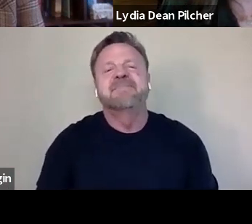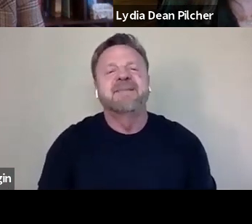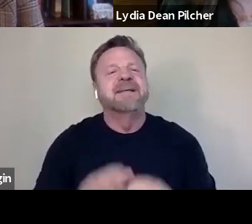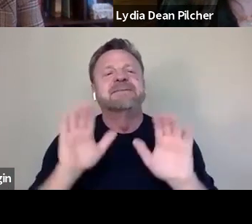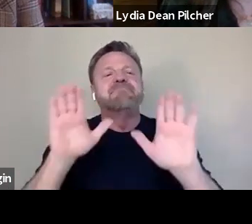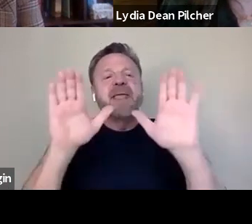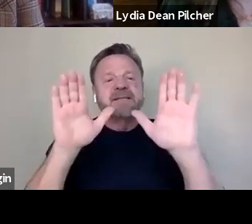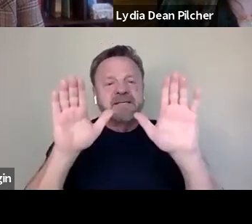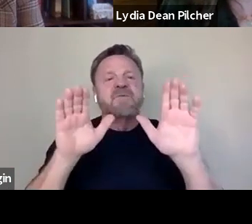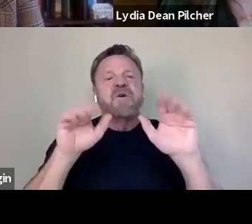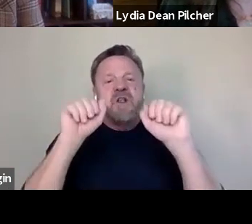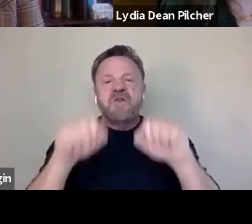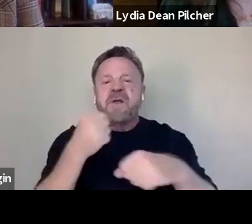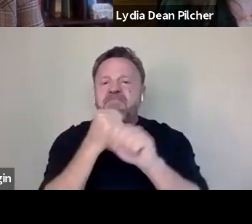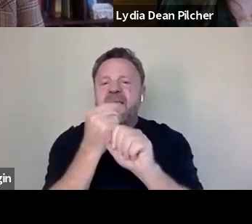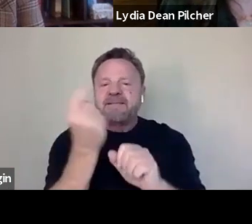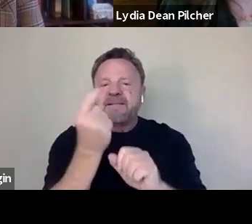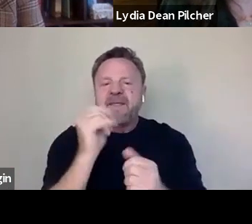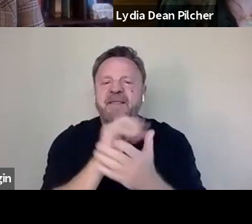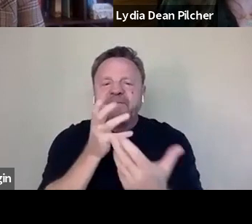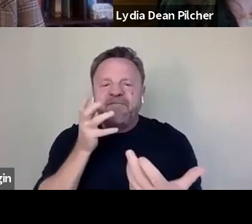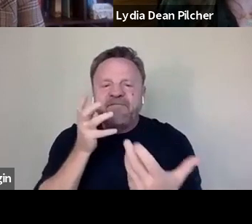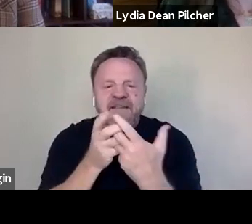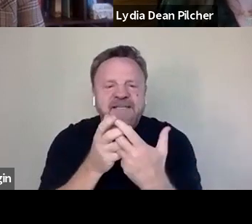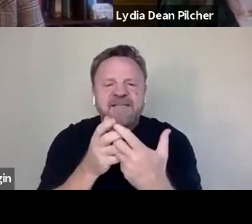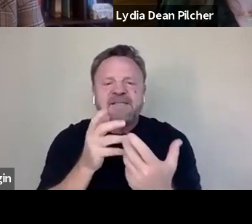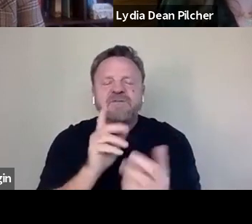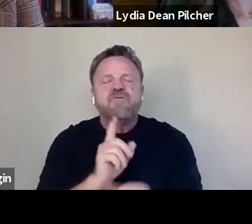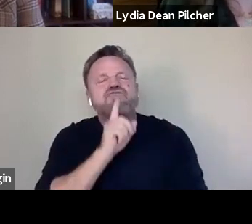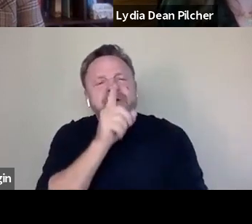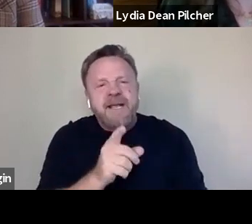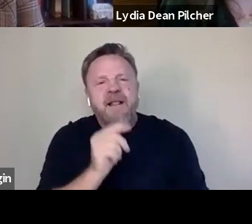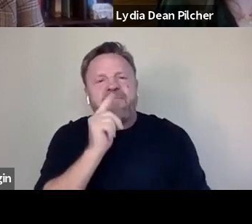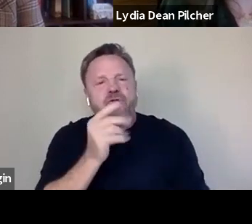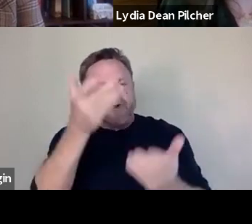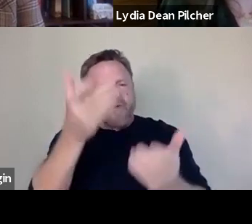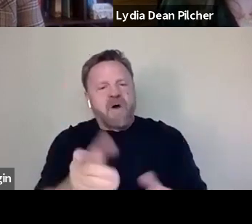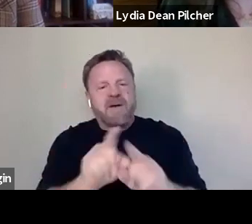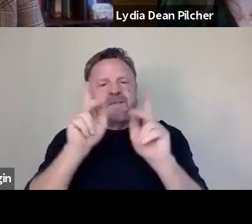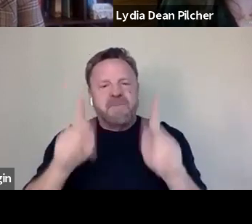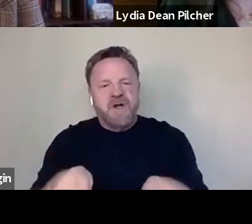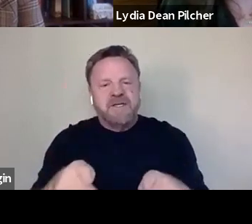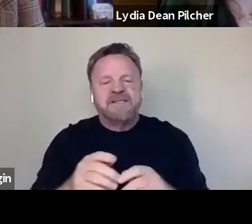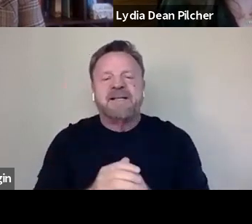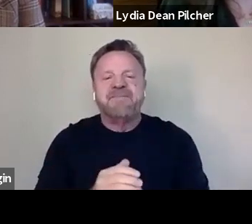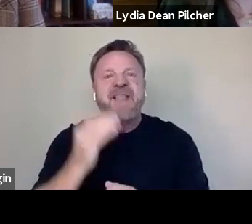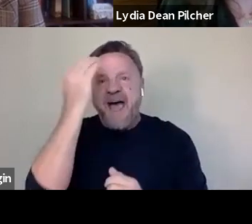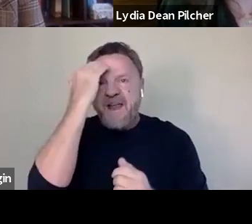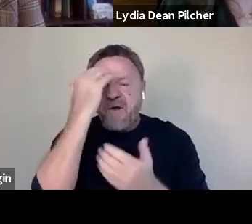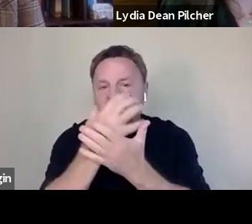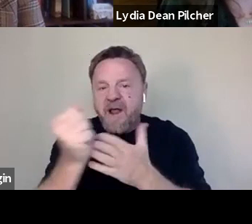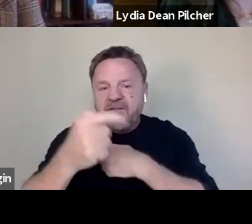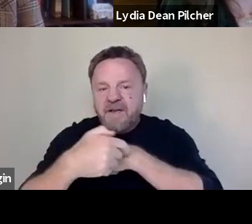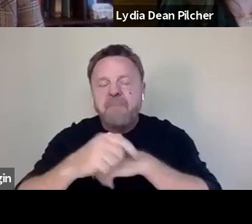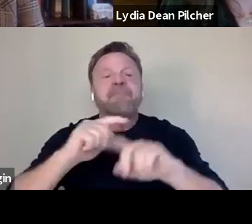when you can pull something together that just fits so authentically on who you are as a person. So I know that we're out of time,